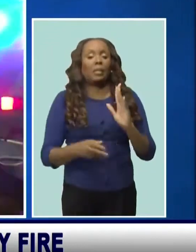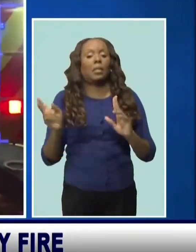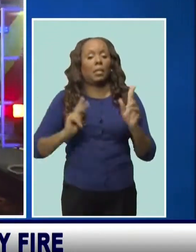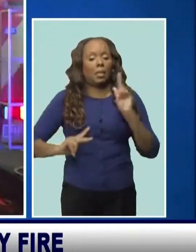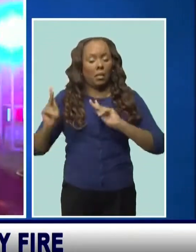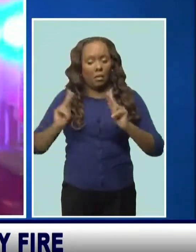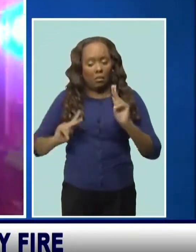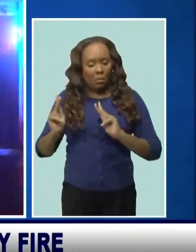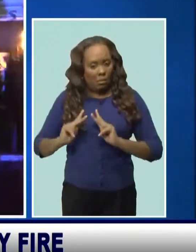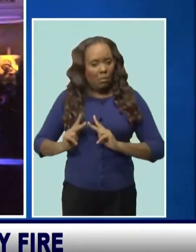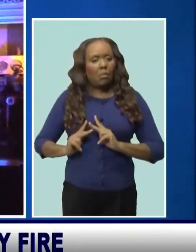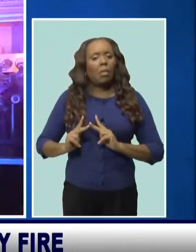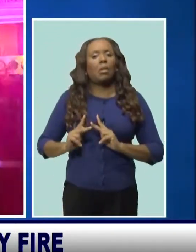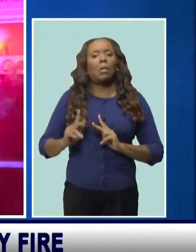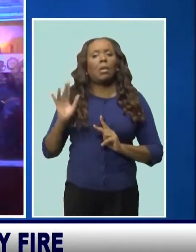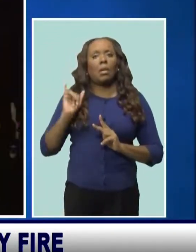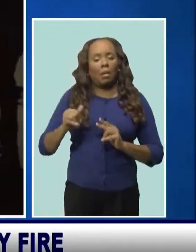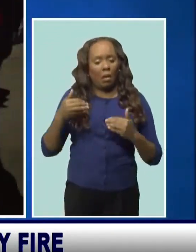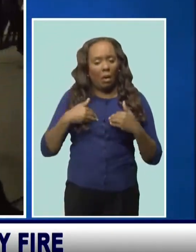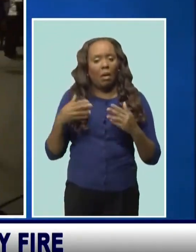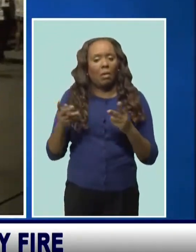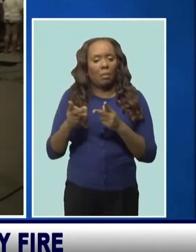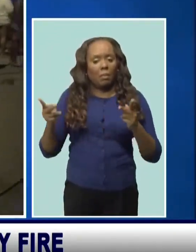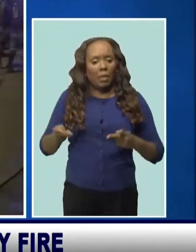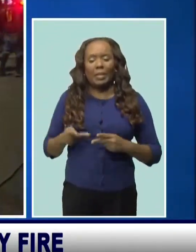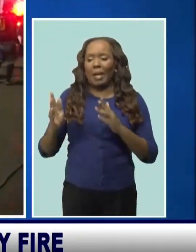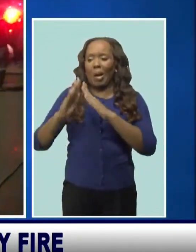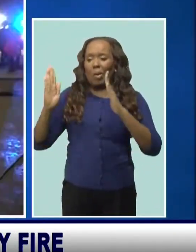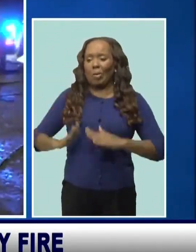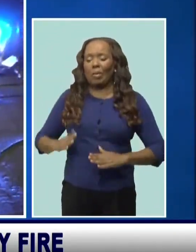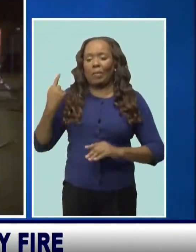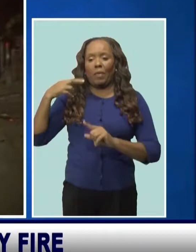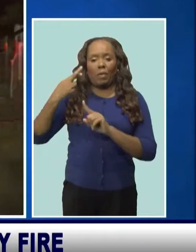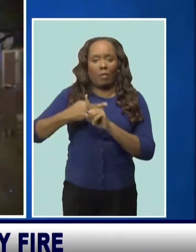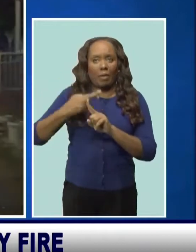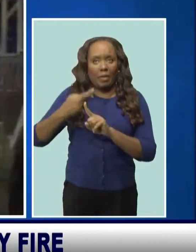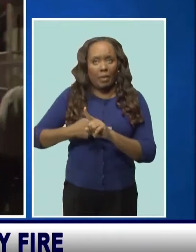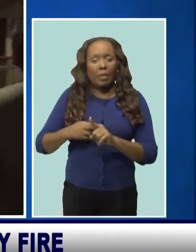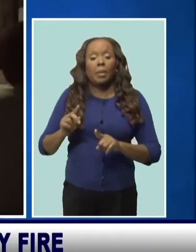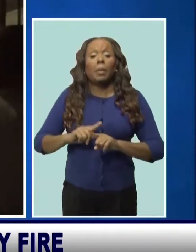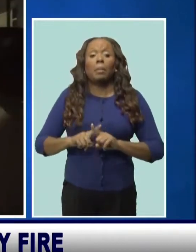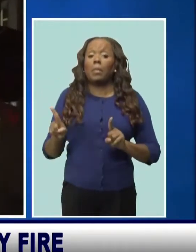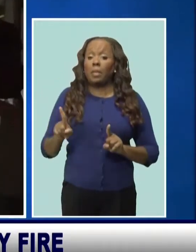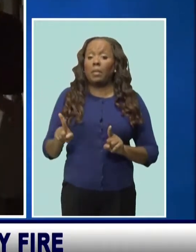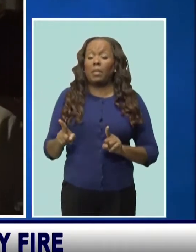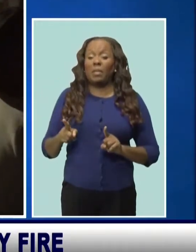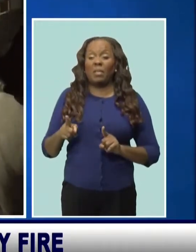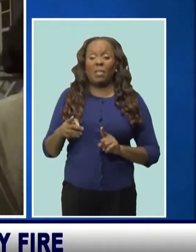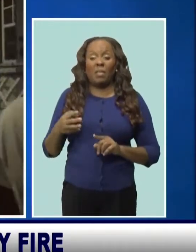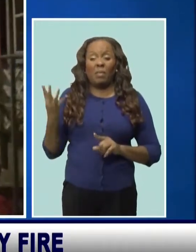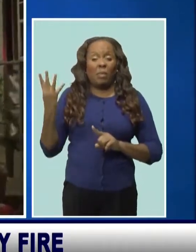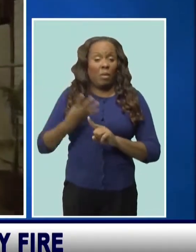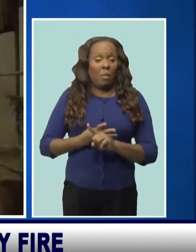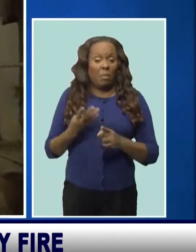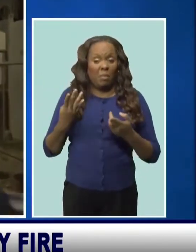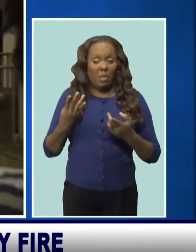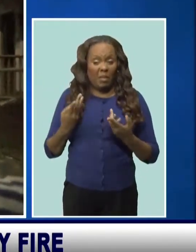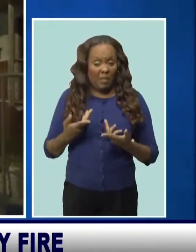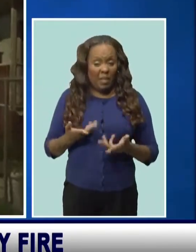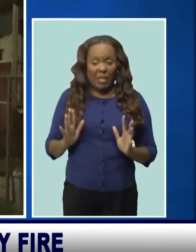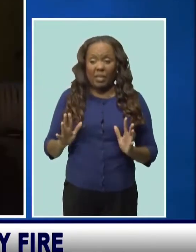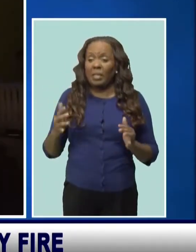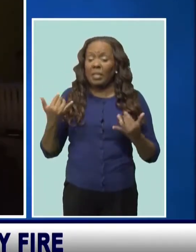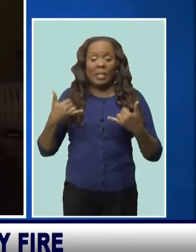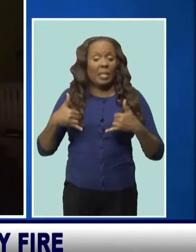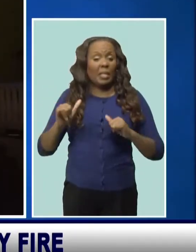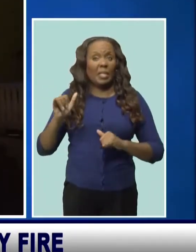resilience and retention program. But he says they need more permanent solutions that are readily available.